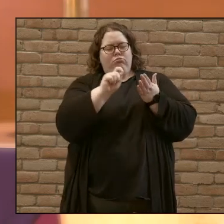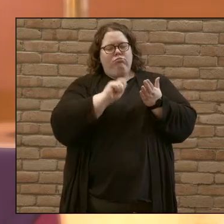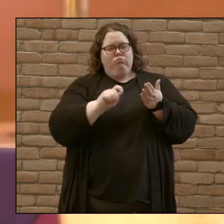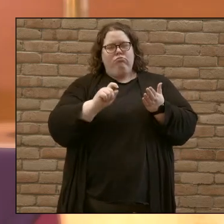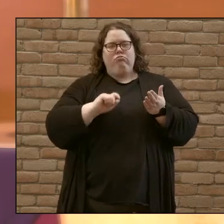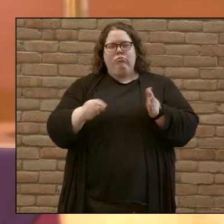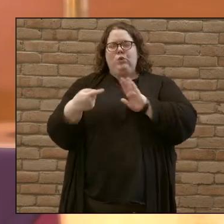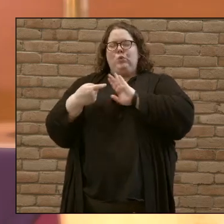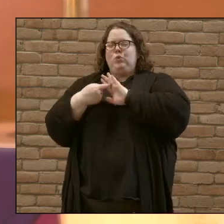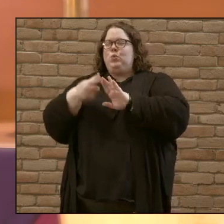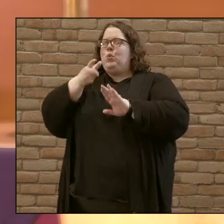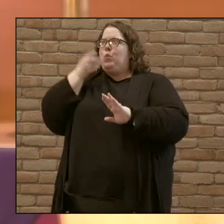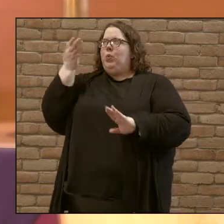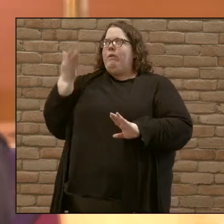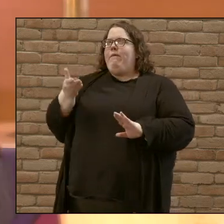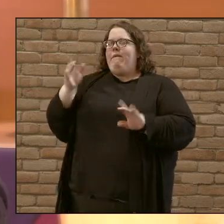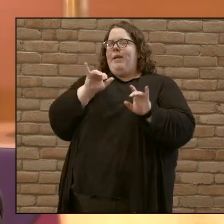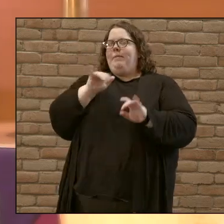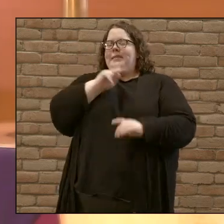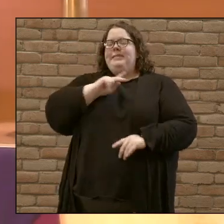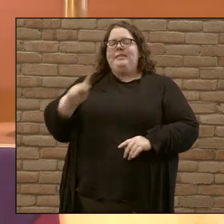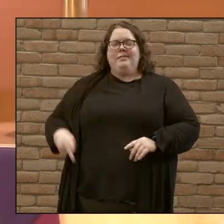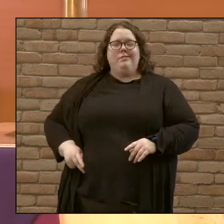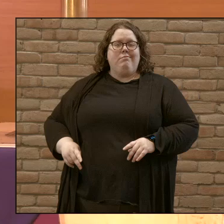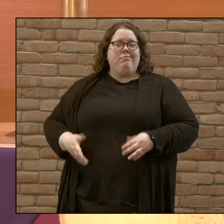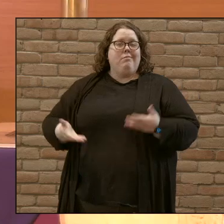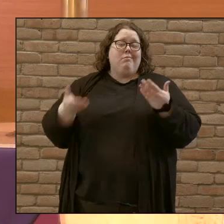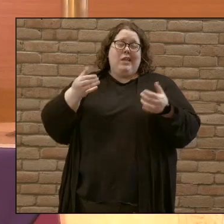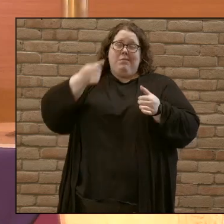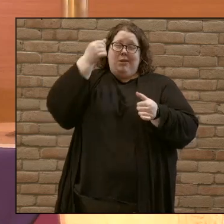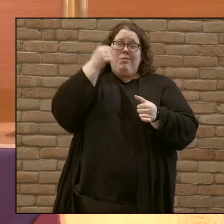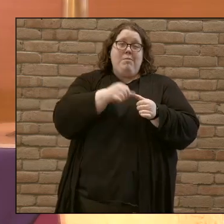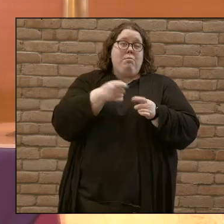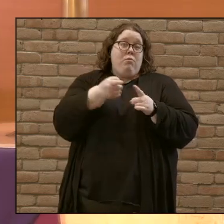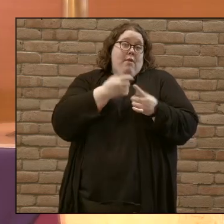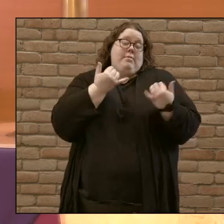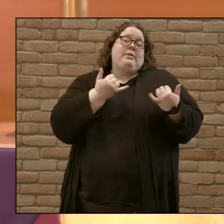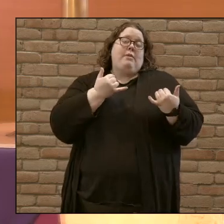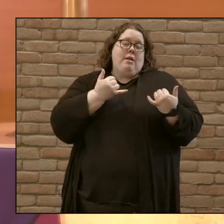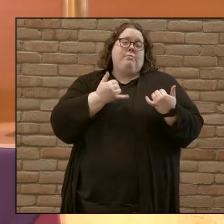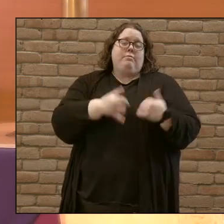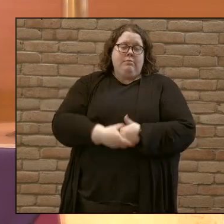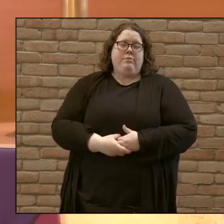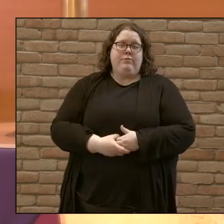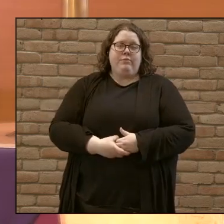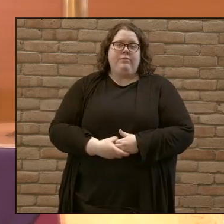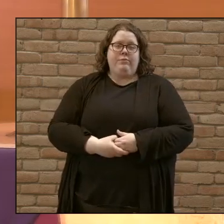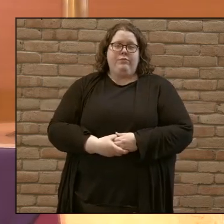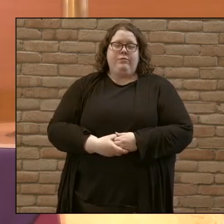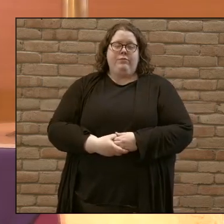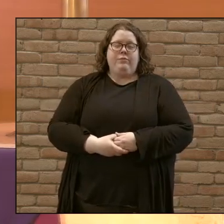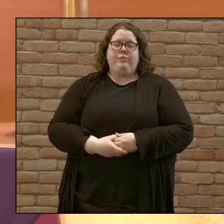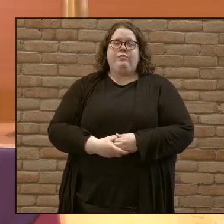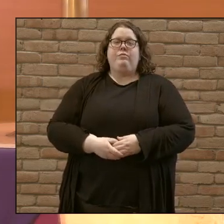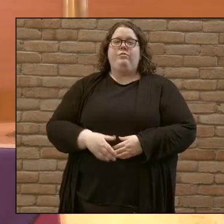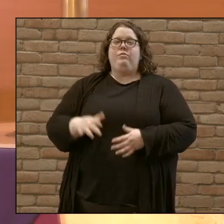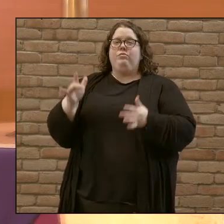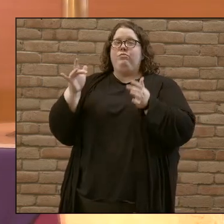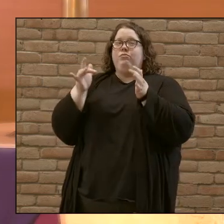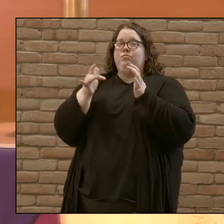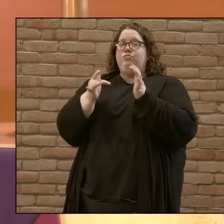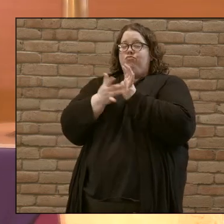is as the king. You probably remember from our reading today that Jesus told his disciples to go into the